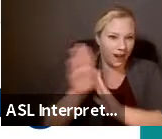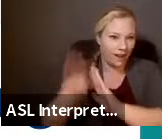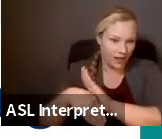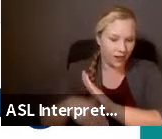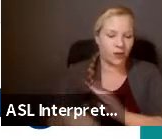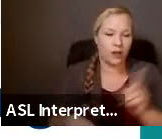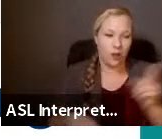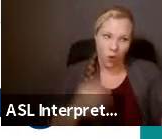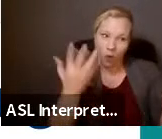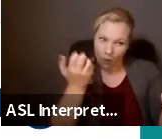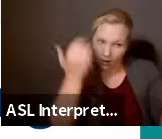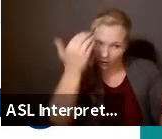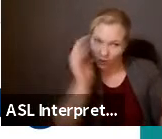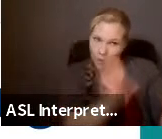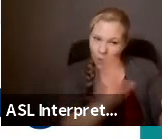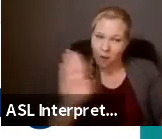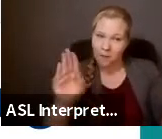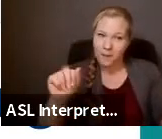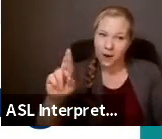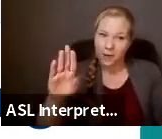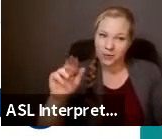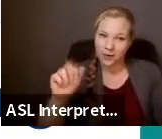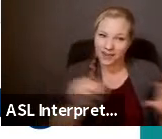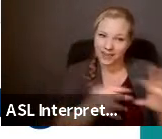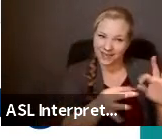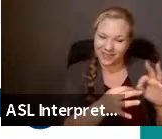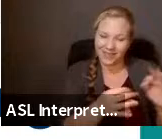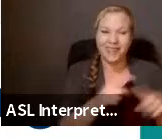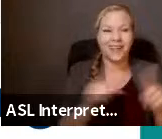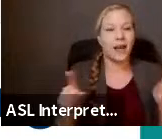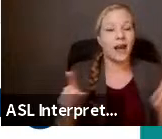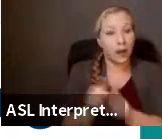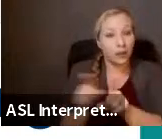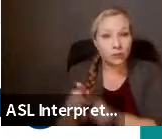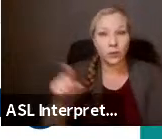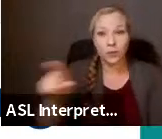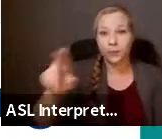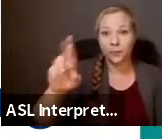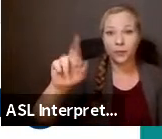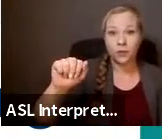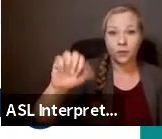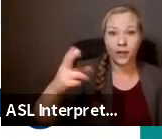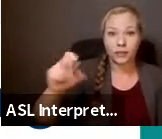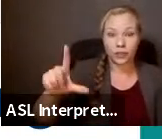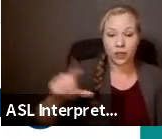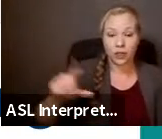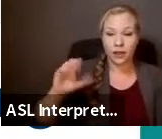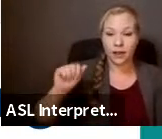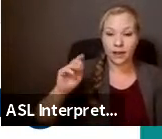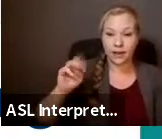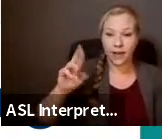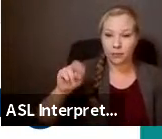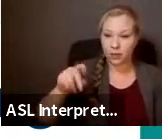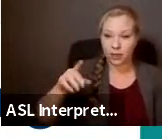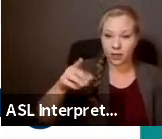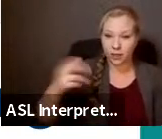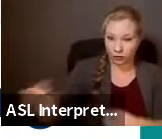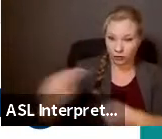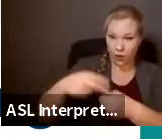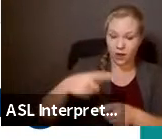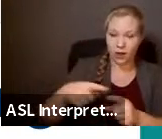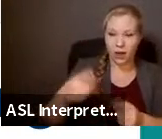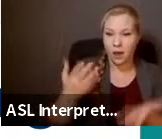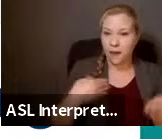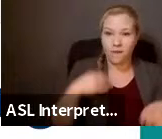then also Rachel Cameron joined us late too, and haven't heard much from her. If this is a good time now, or